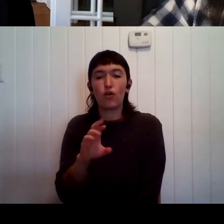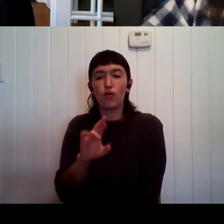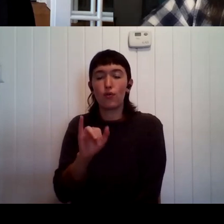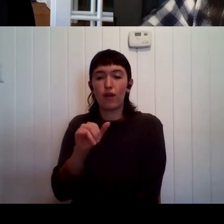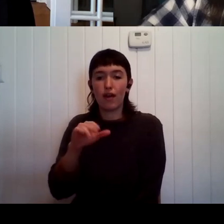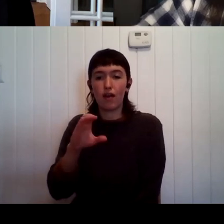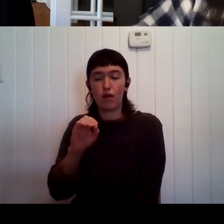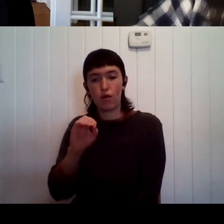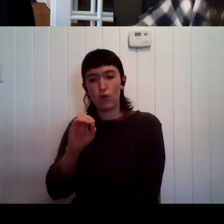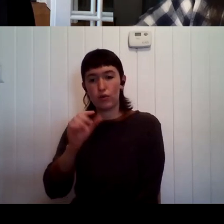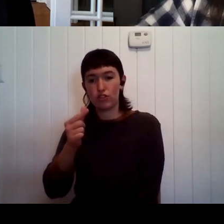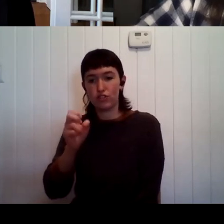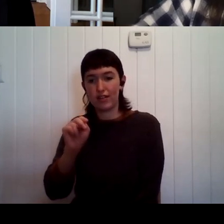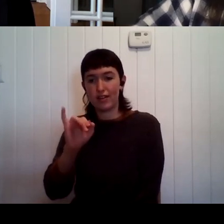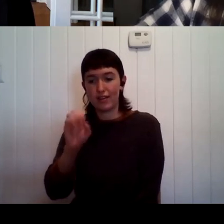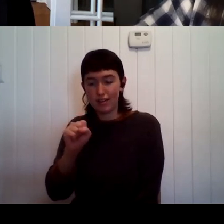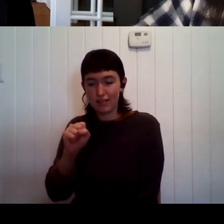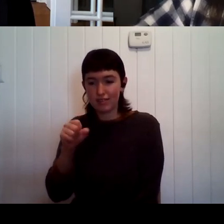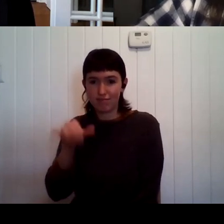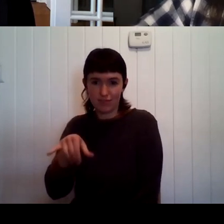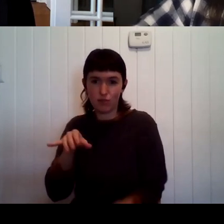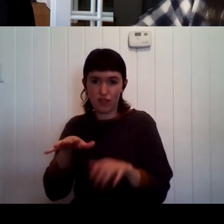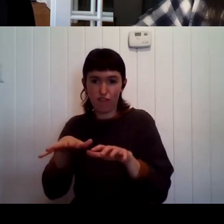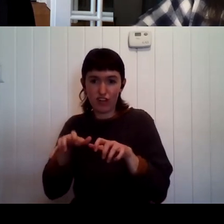cryogenics, right, with freezing.